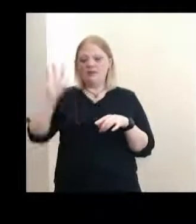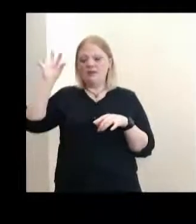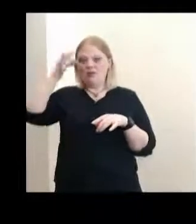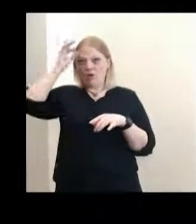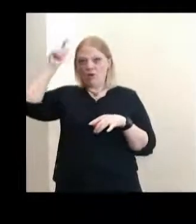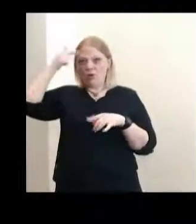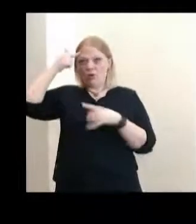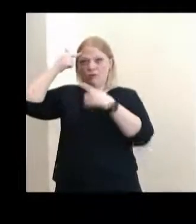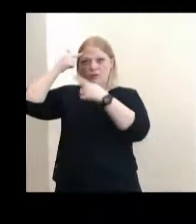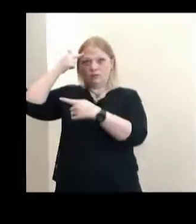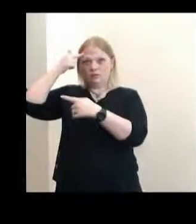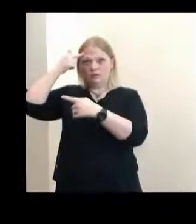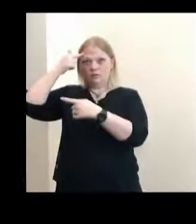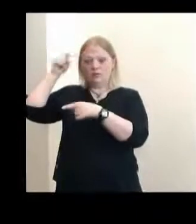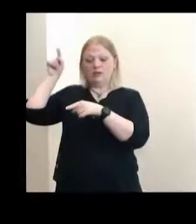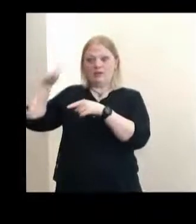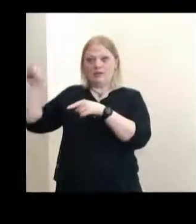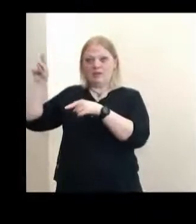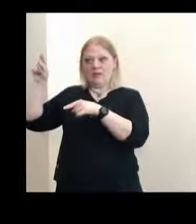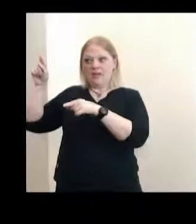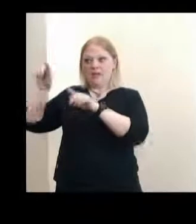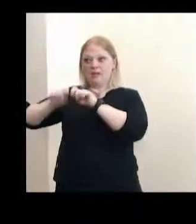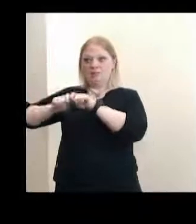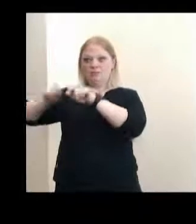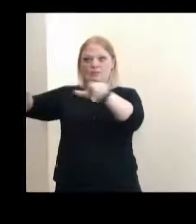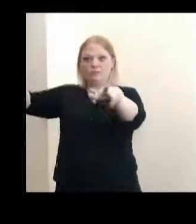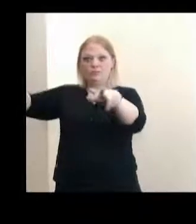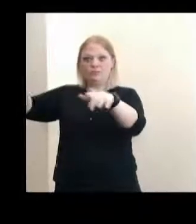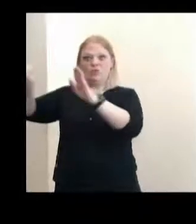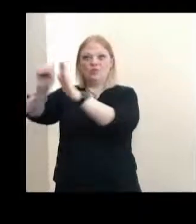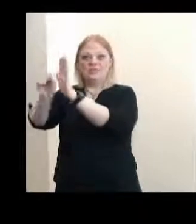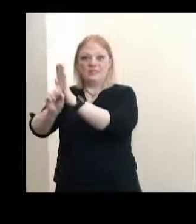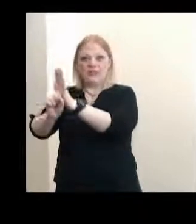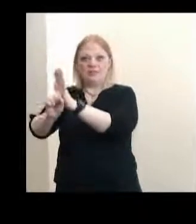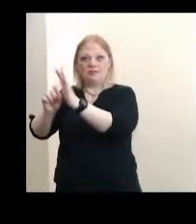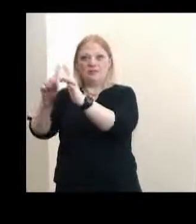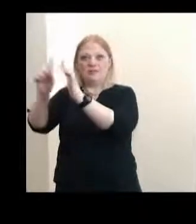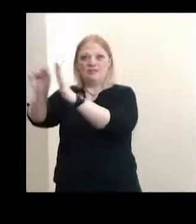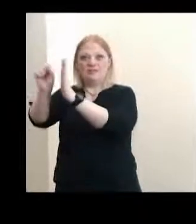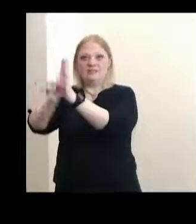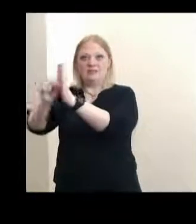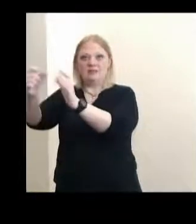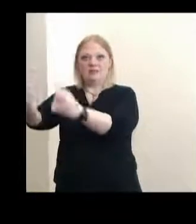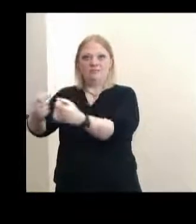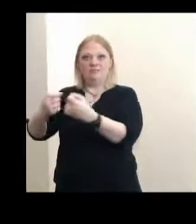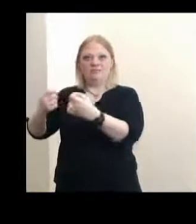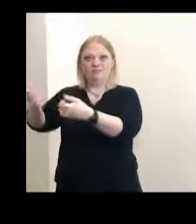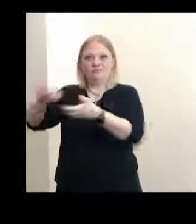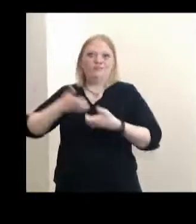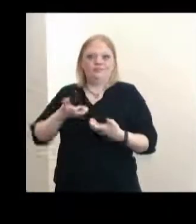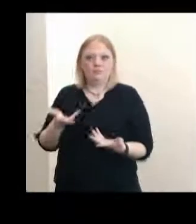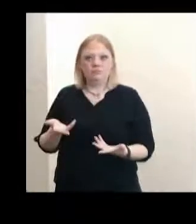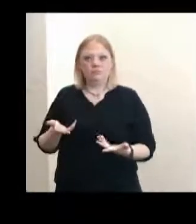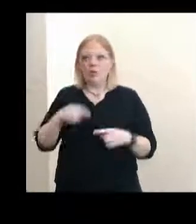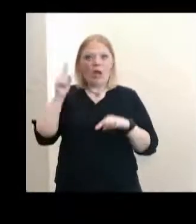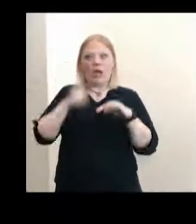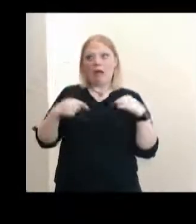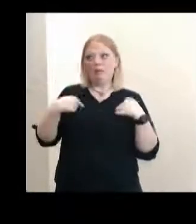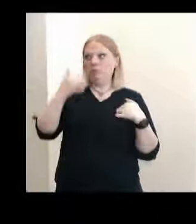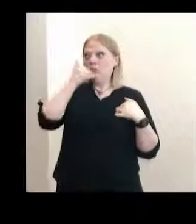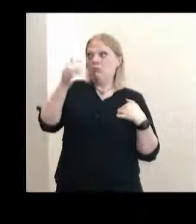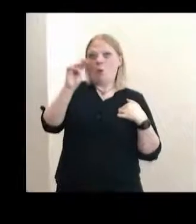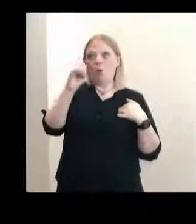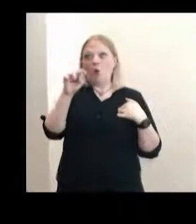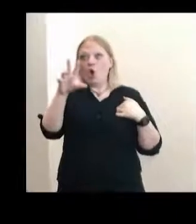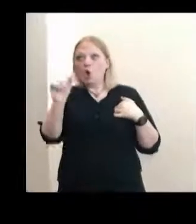government, and then the federal government makes disbursements, including to the state. So I don't have the ability to get on the phone and call Moderna, Pfizer, or Johnson